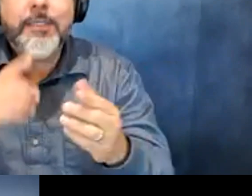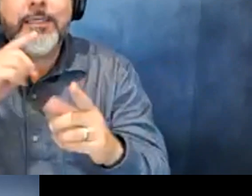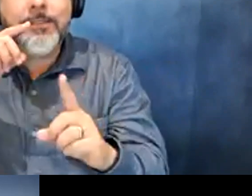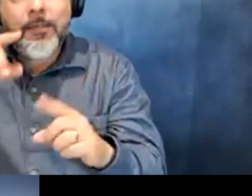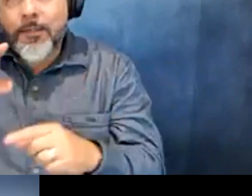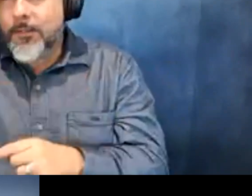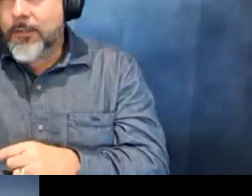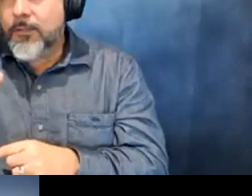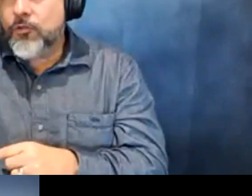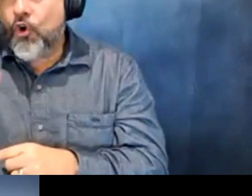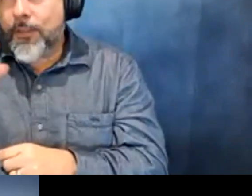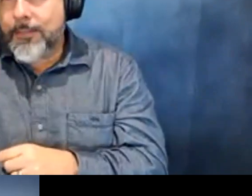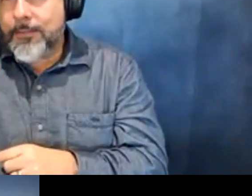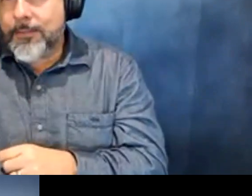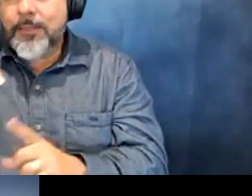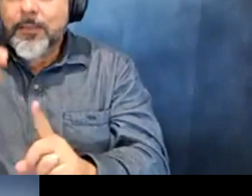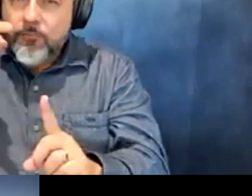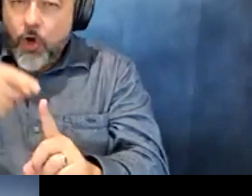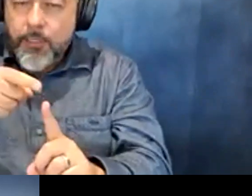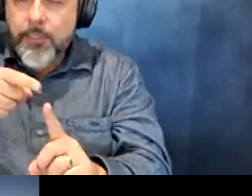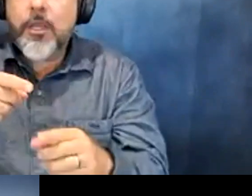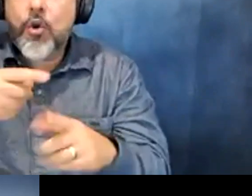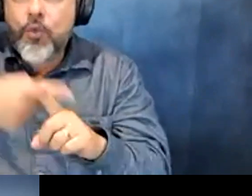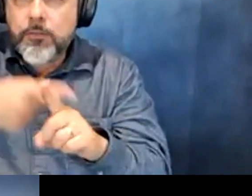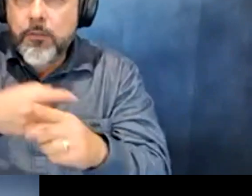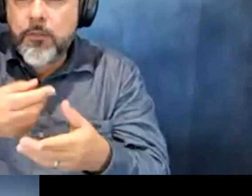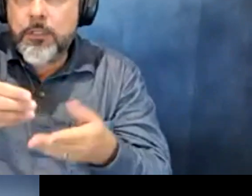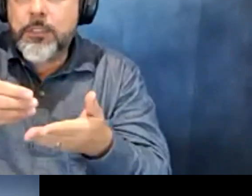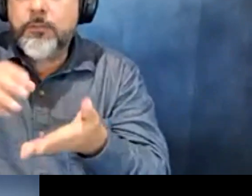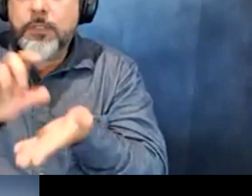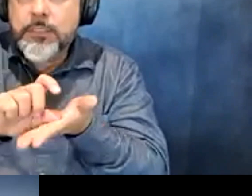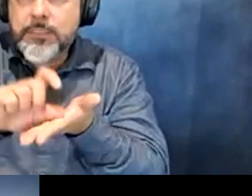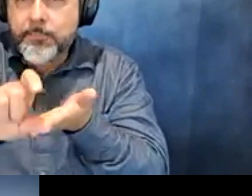rental subsidy, which would target people who are very